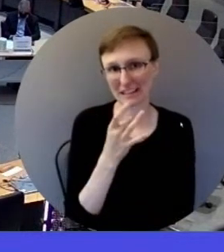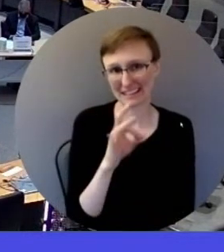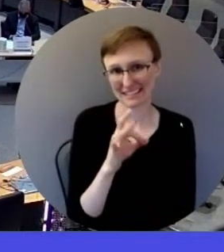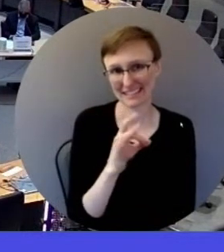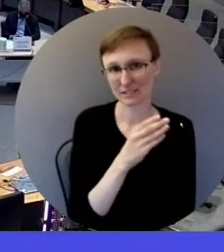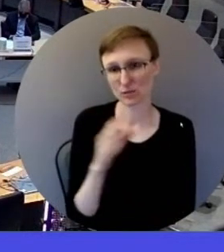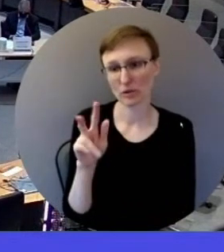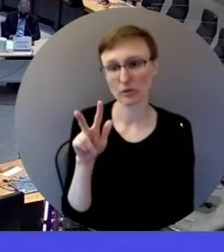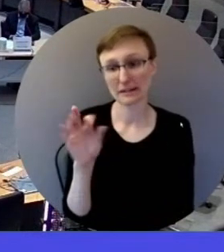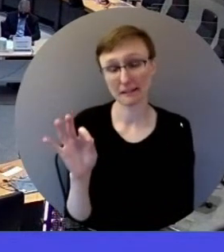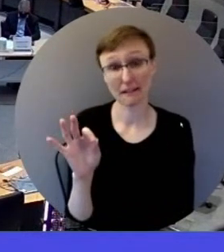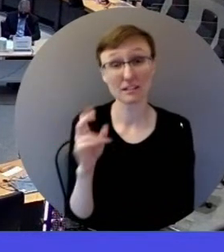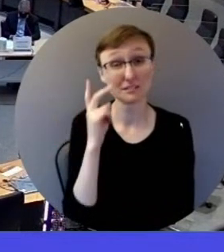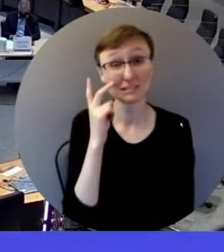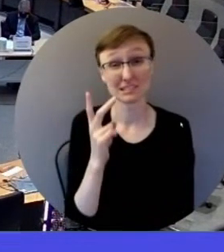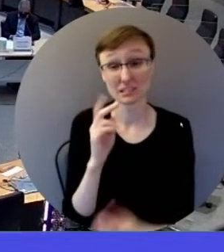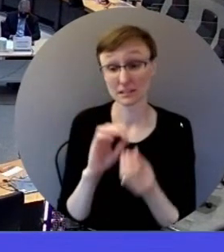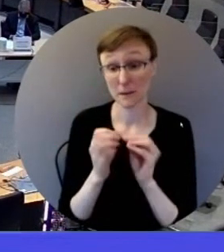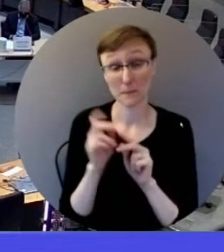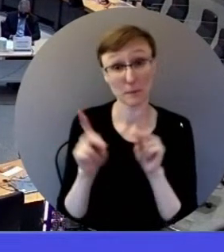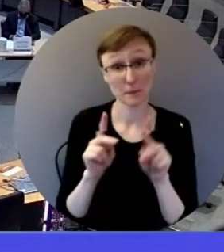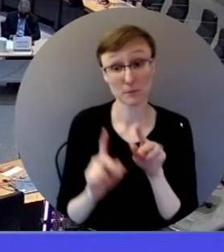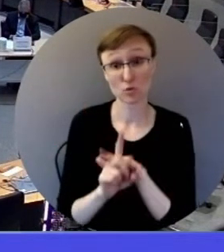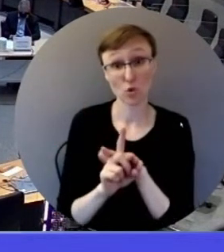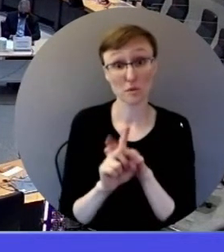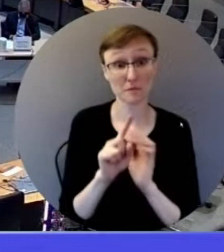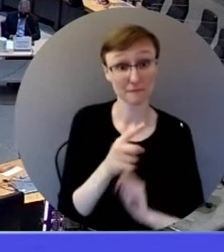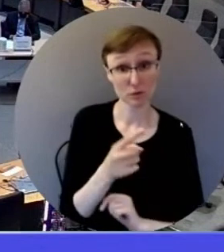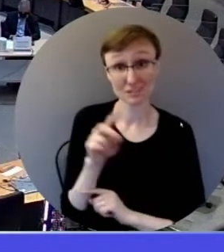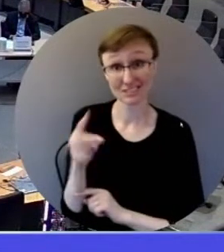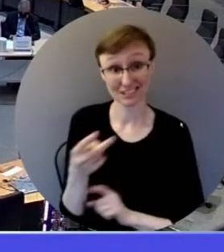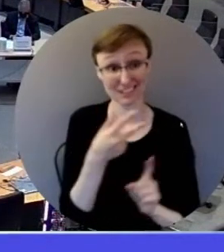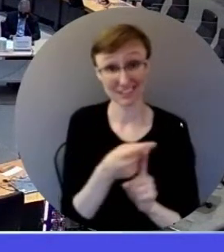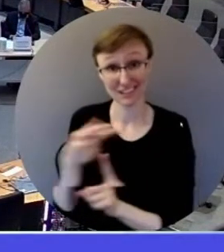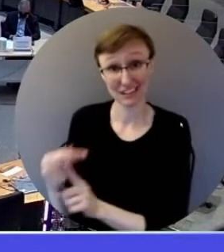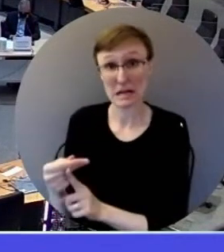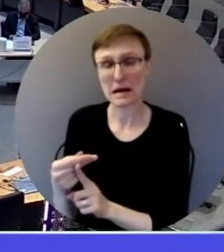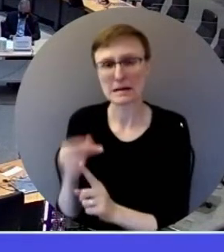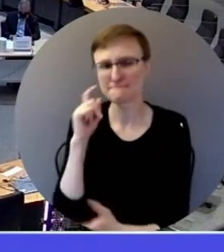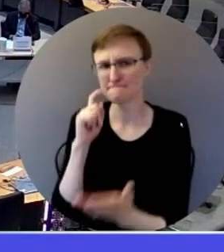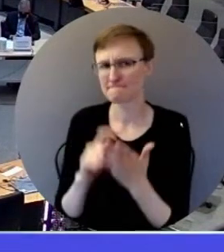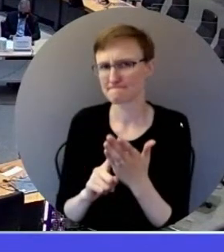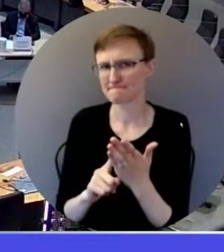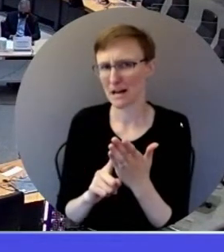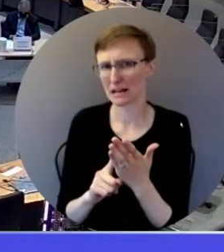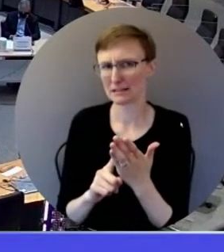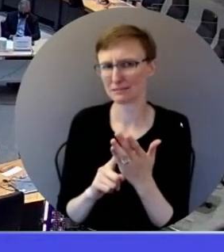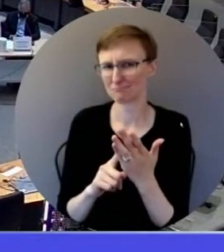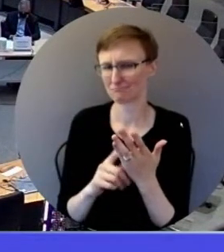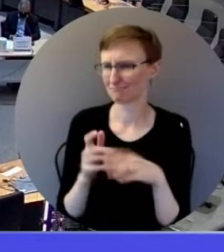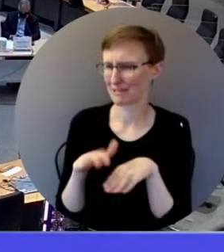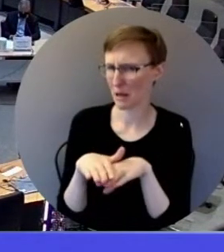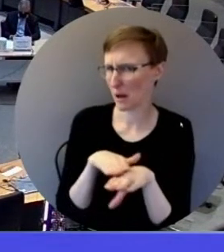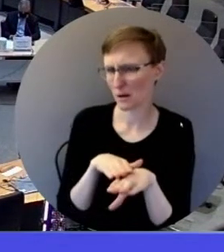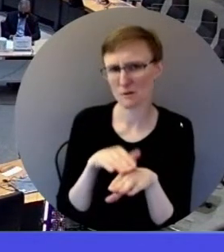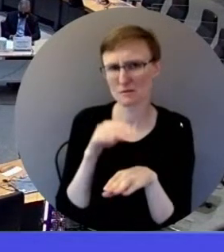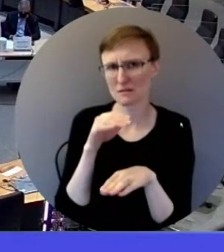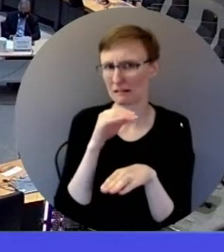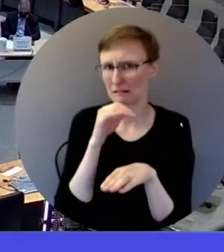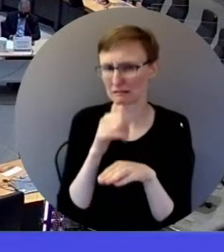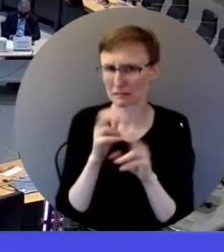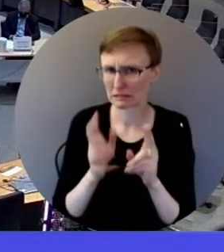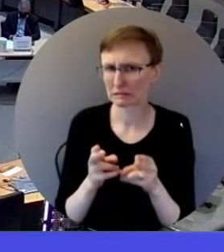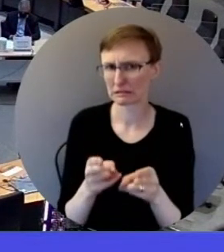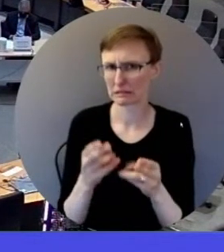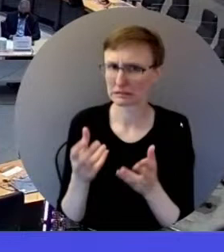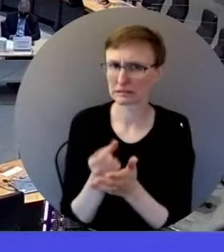for their second dose. And, now is the time. You deserve to have protection from the vaccine and full